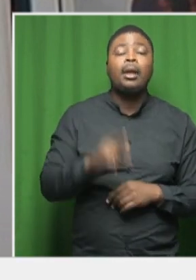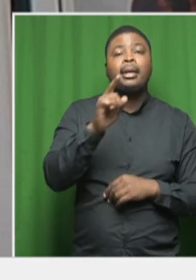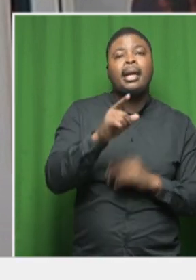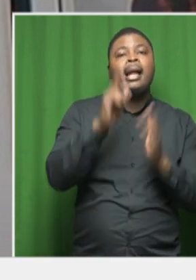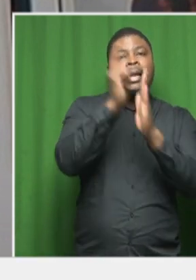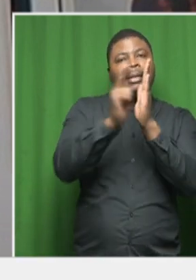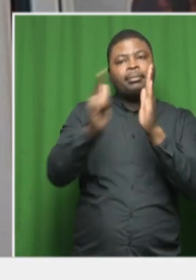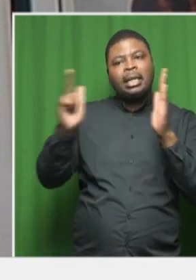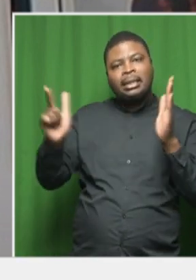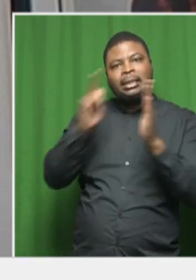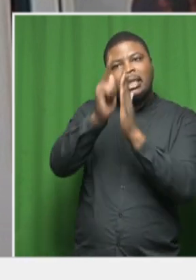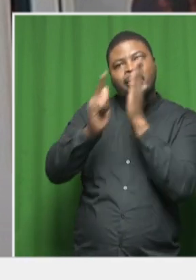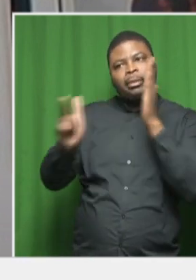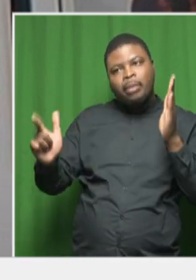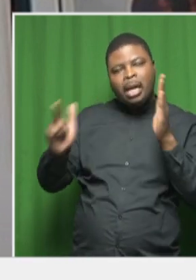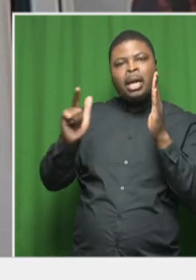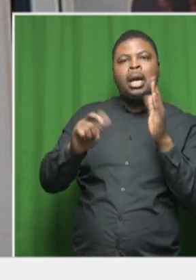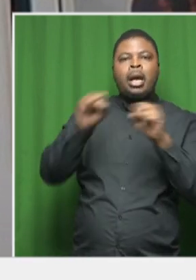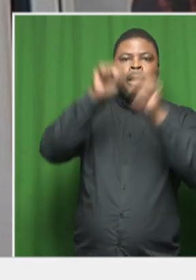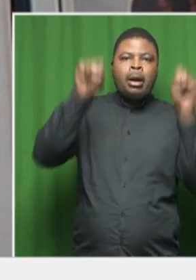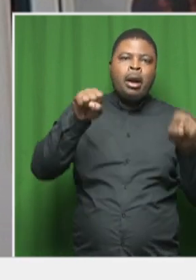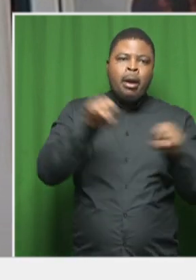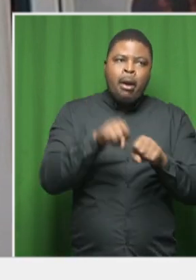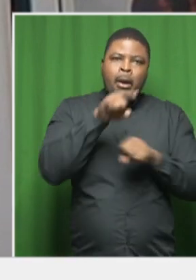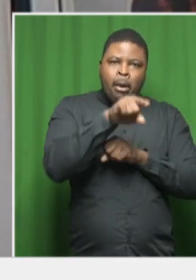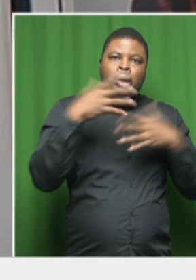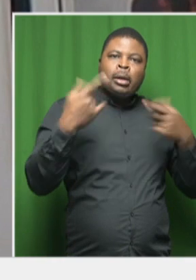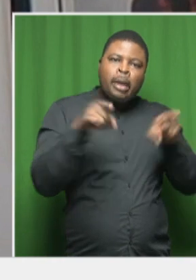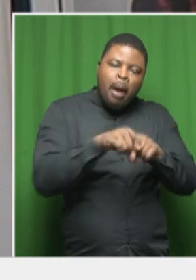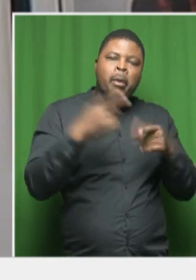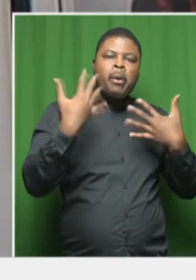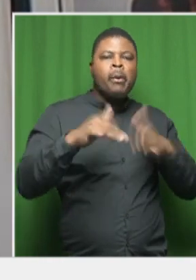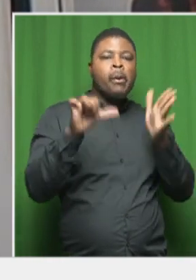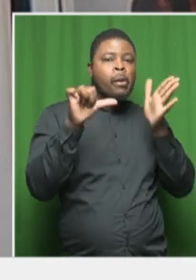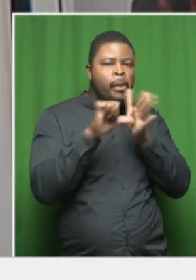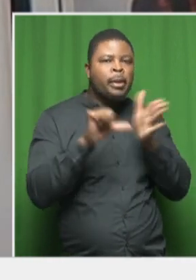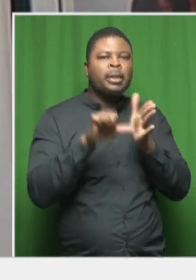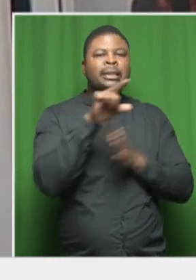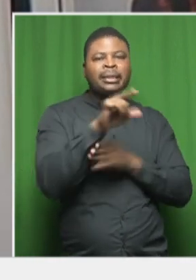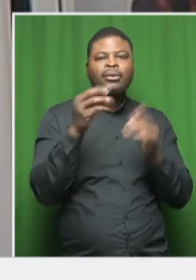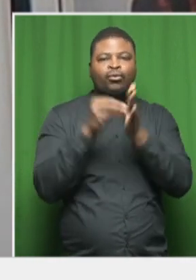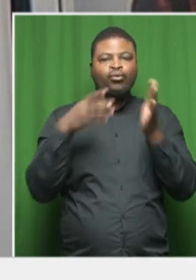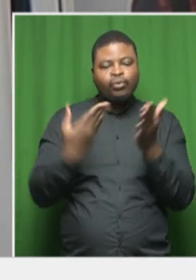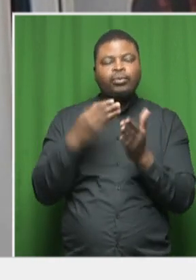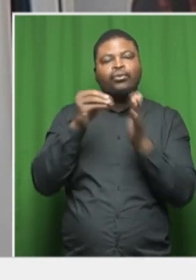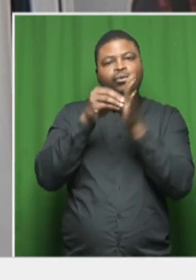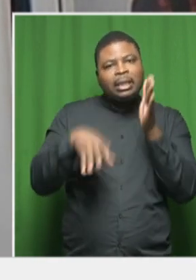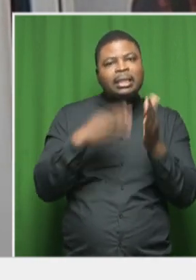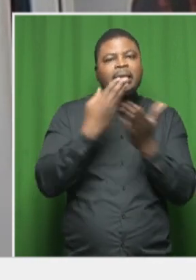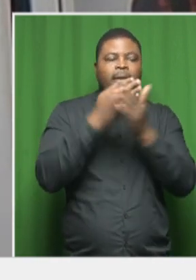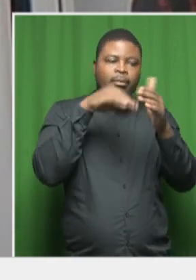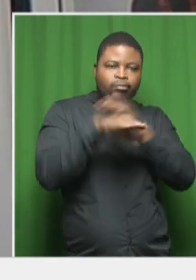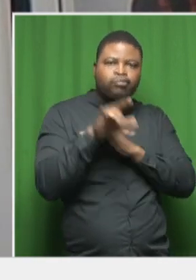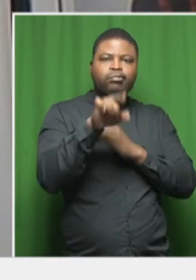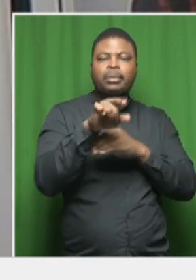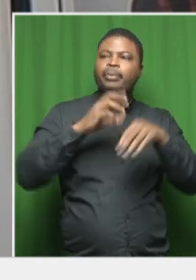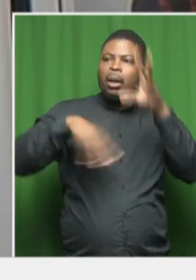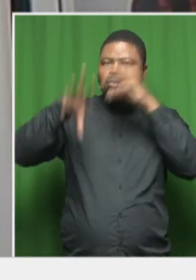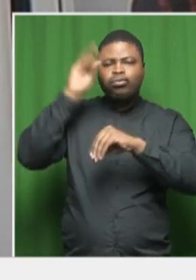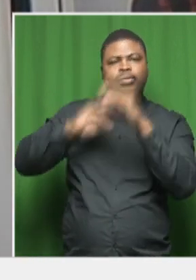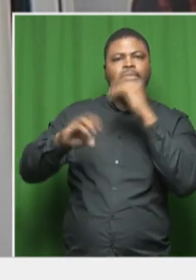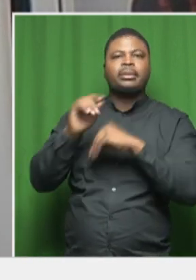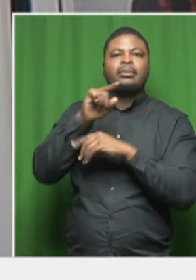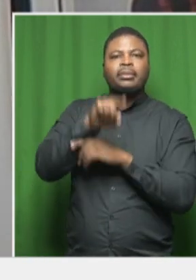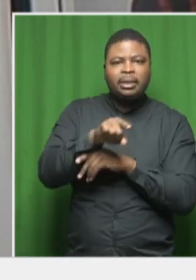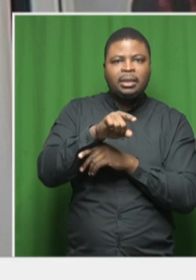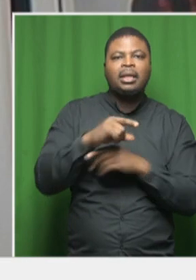system is also quite key there. That will be a separate system where you can find a whole bunch of information